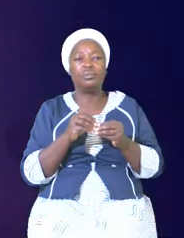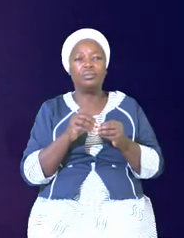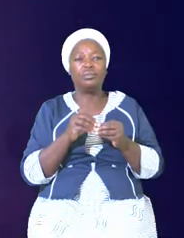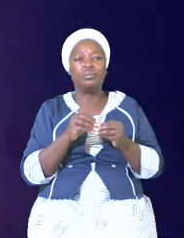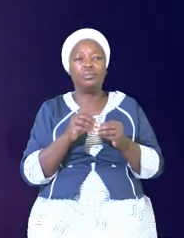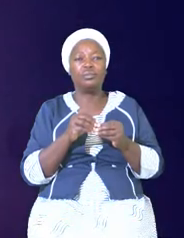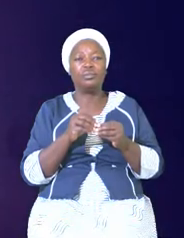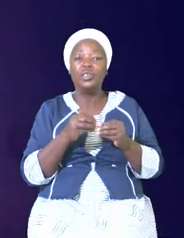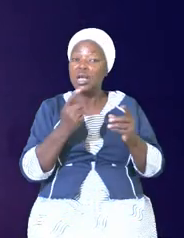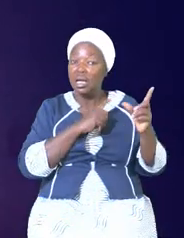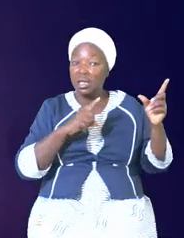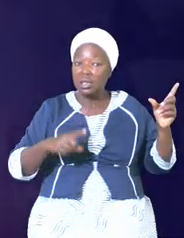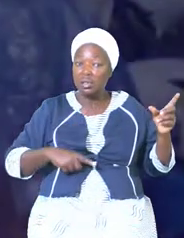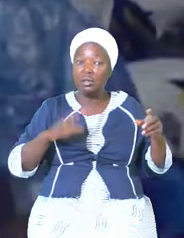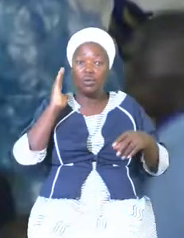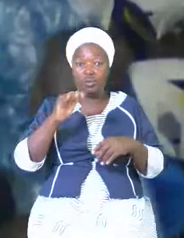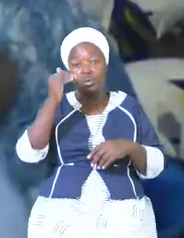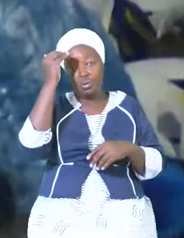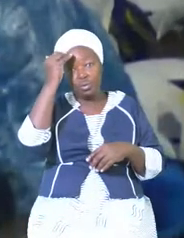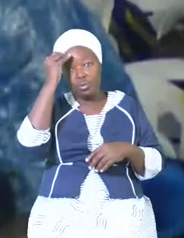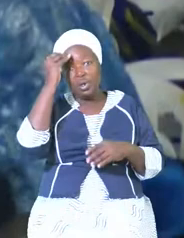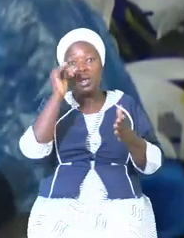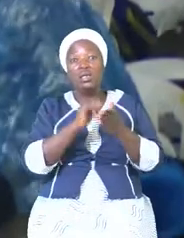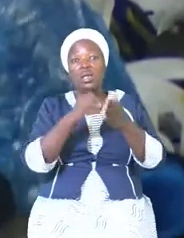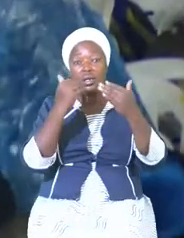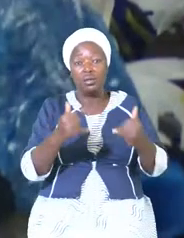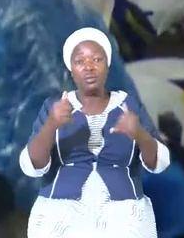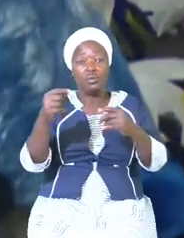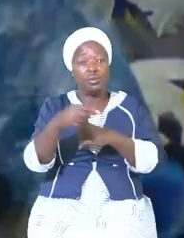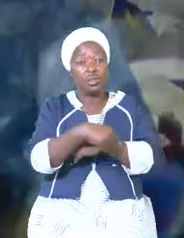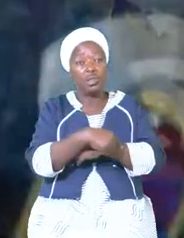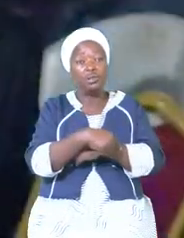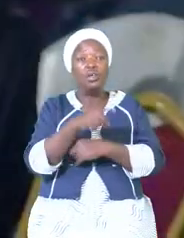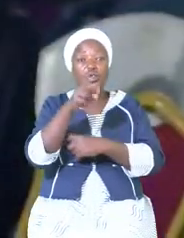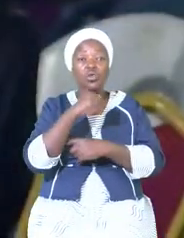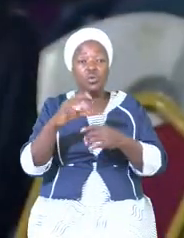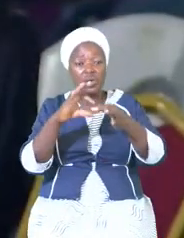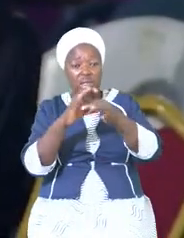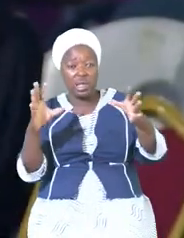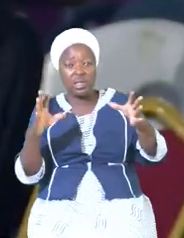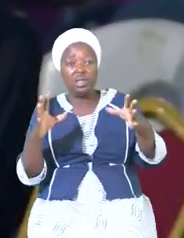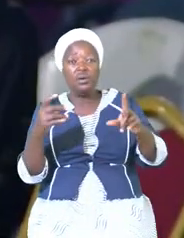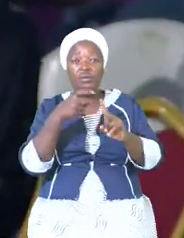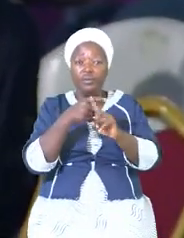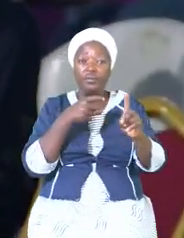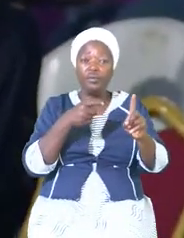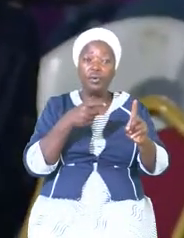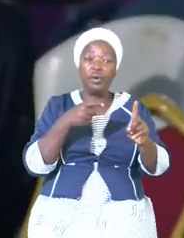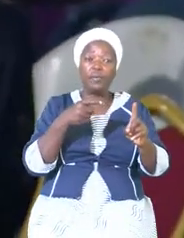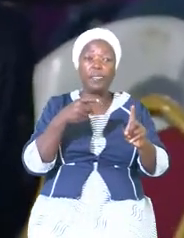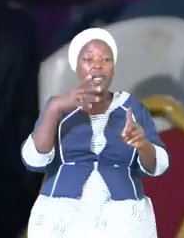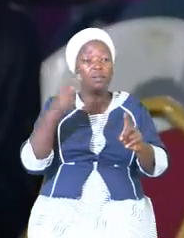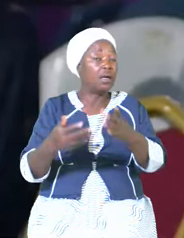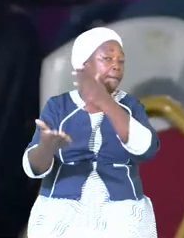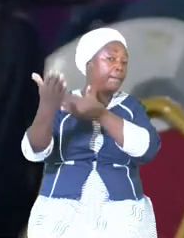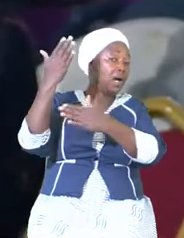And the Lord will know that today you disengage from the past sins